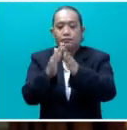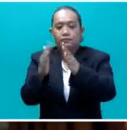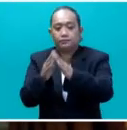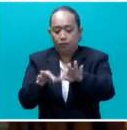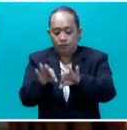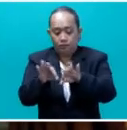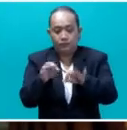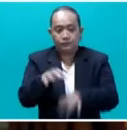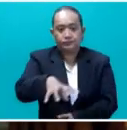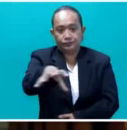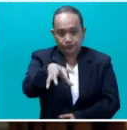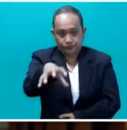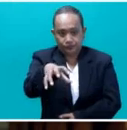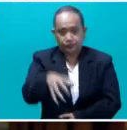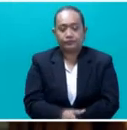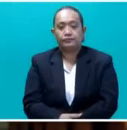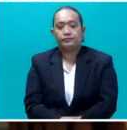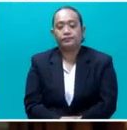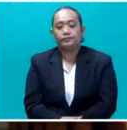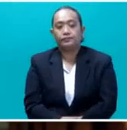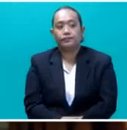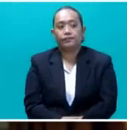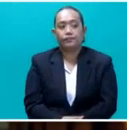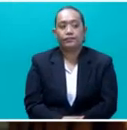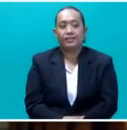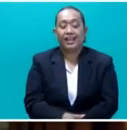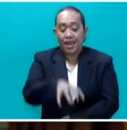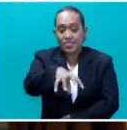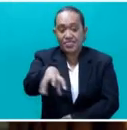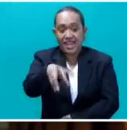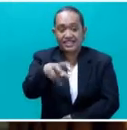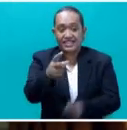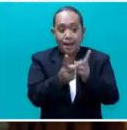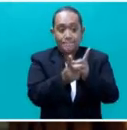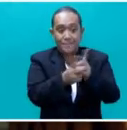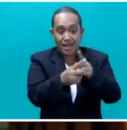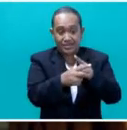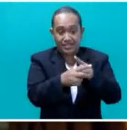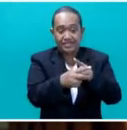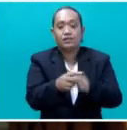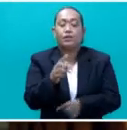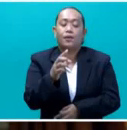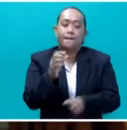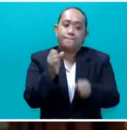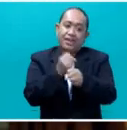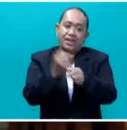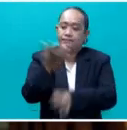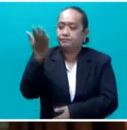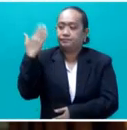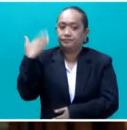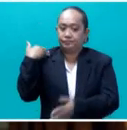town planning orders. These amendments were made till 1973.